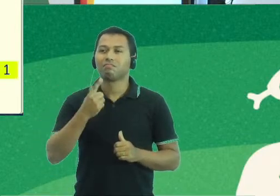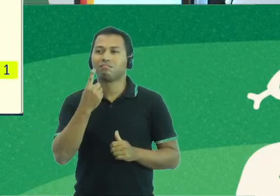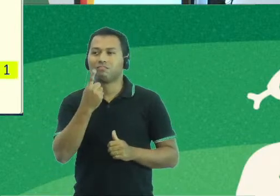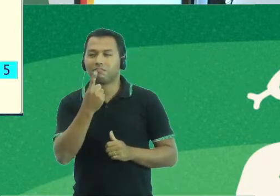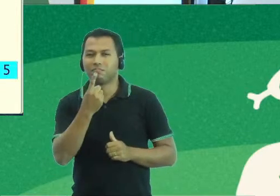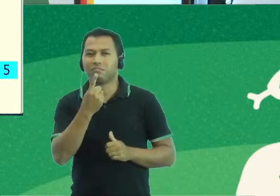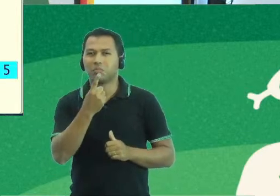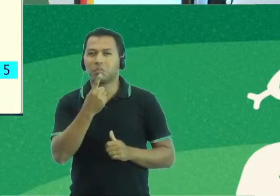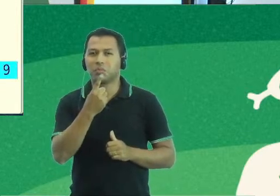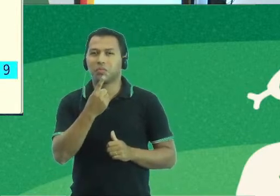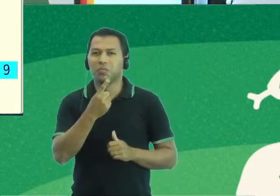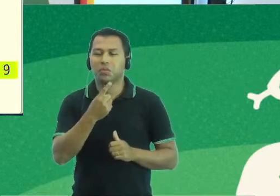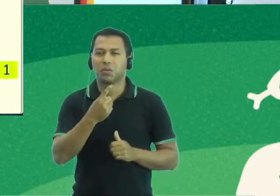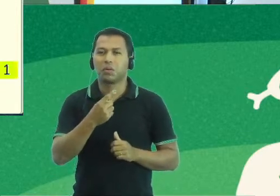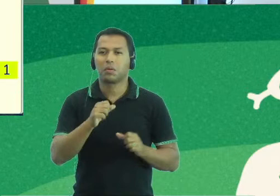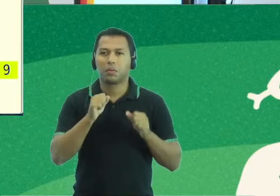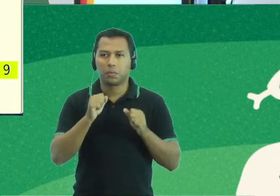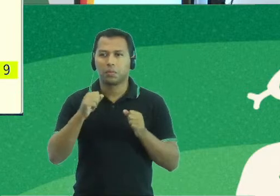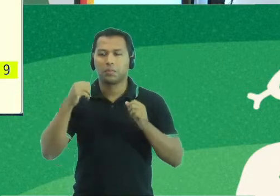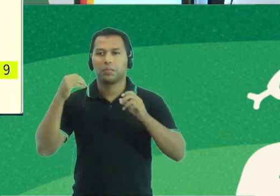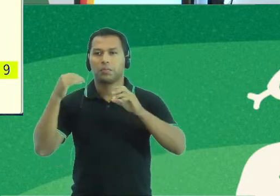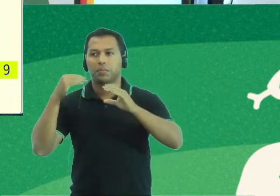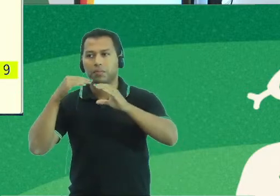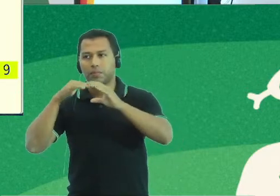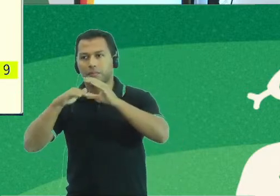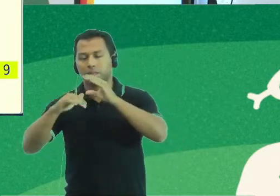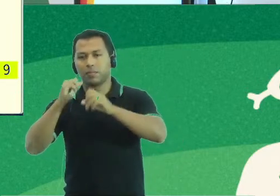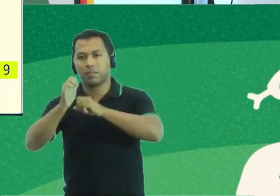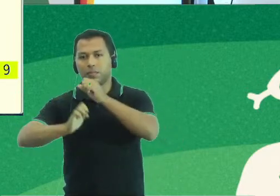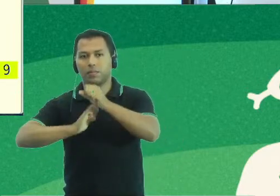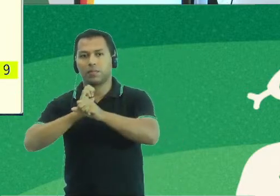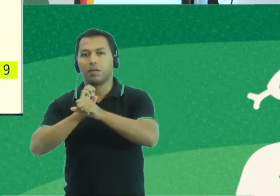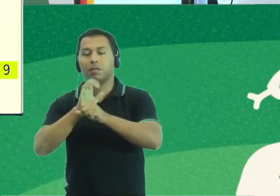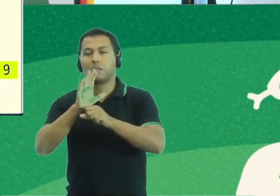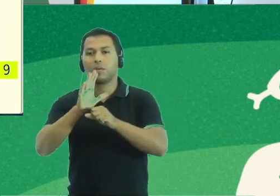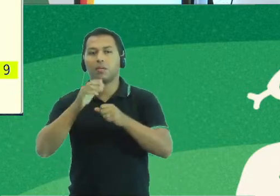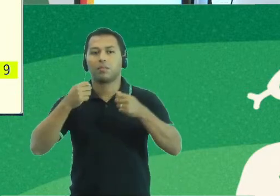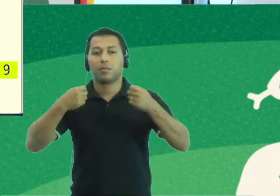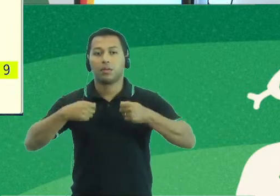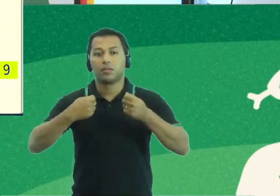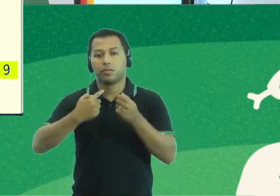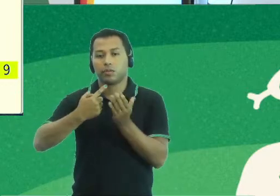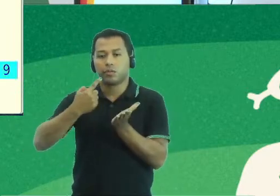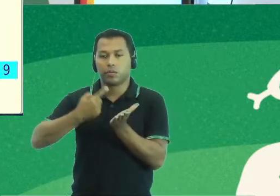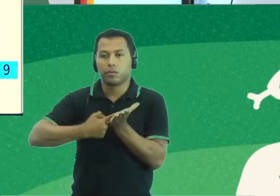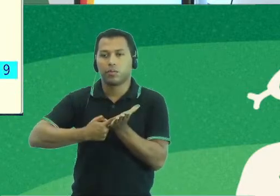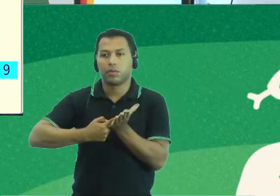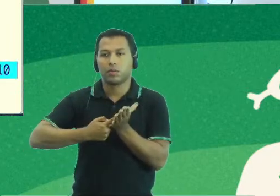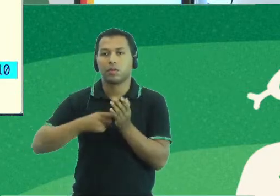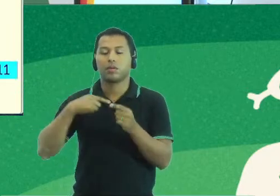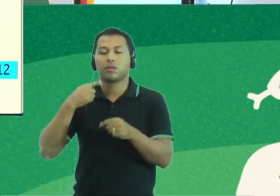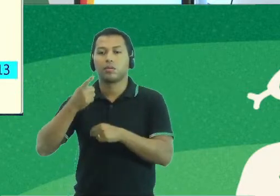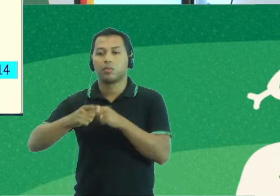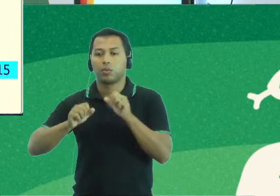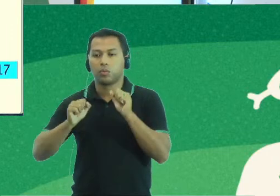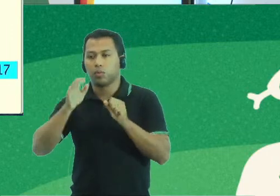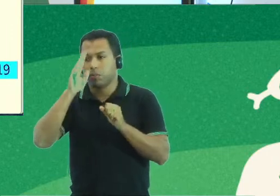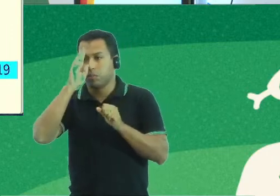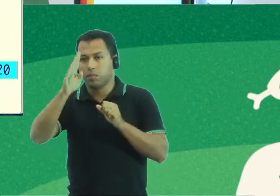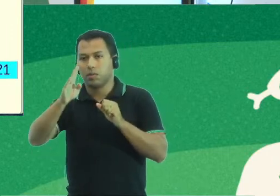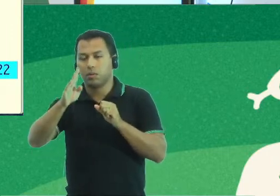can send this email, but I'm going to schedule it to be sent instead of directly sending it right then. So what I would do is call